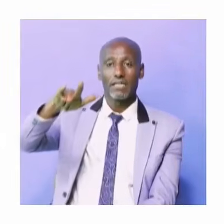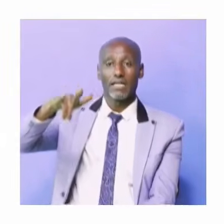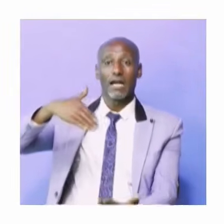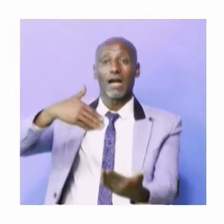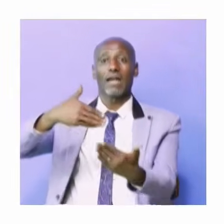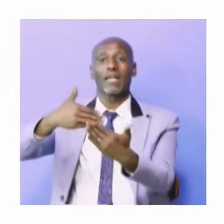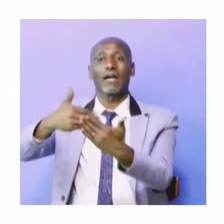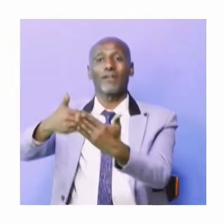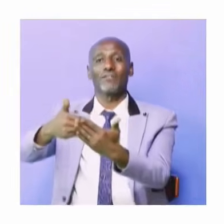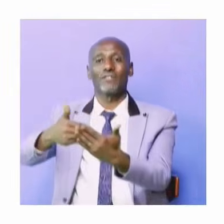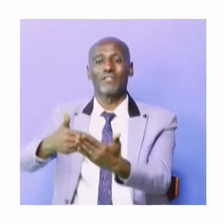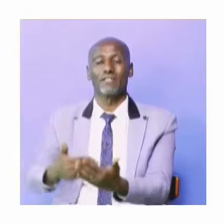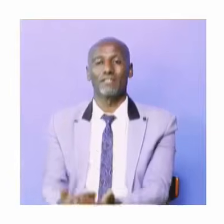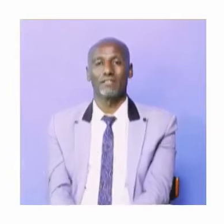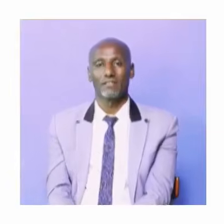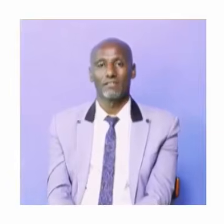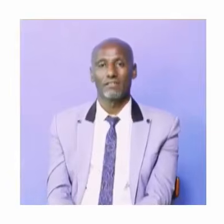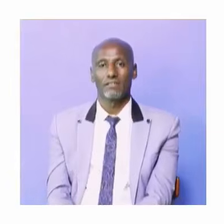arrives